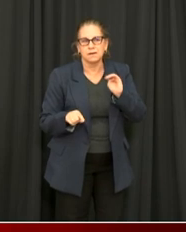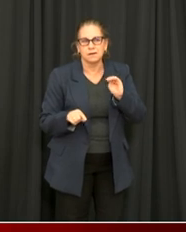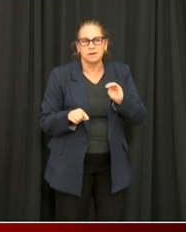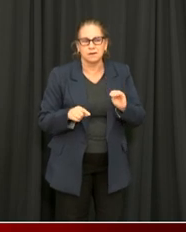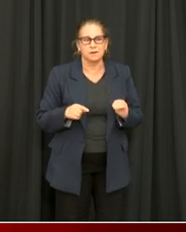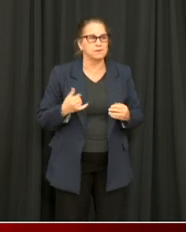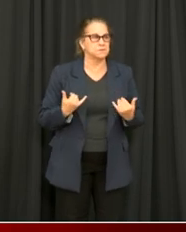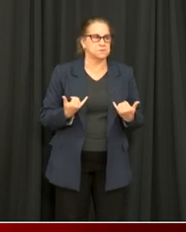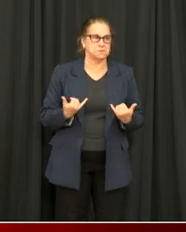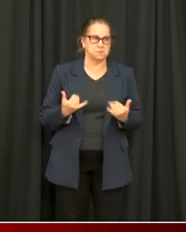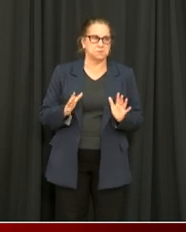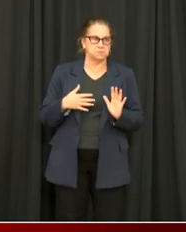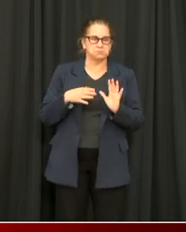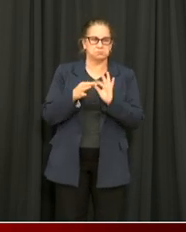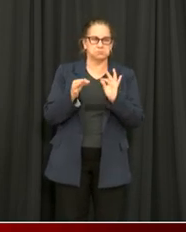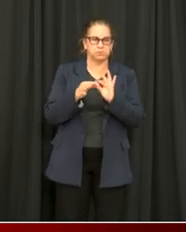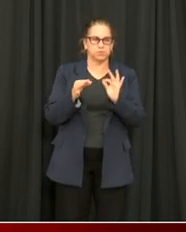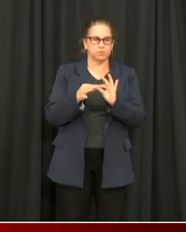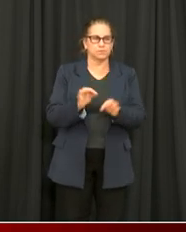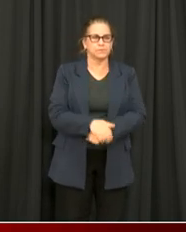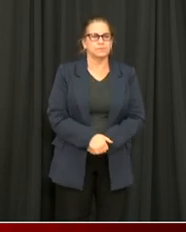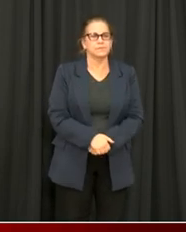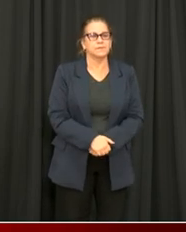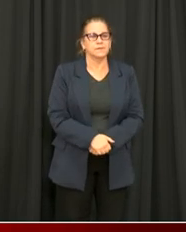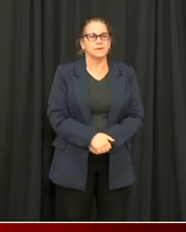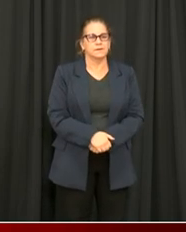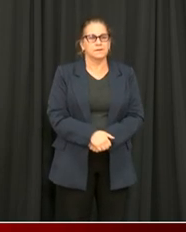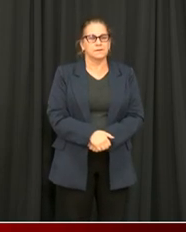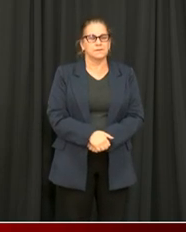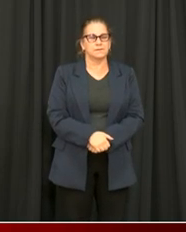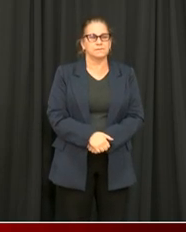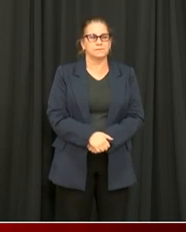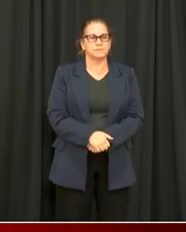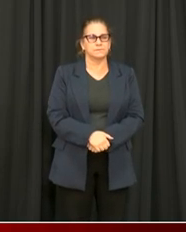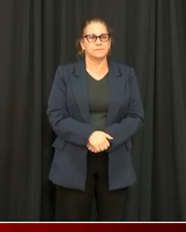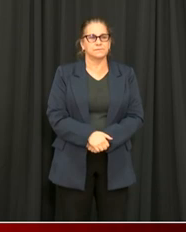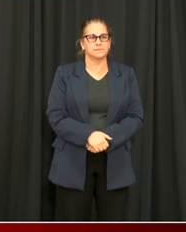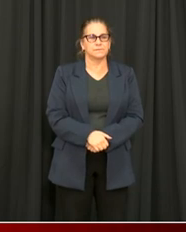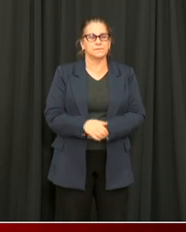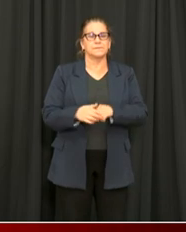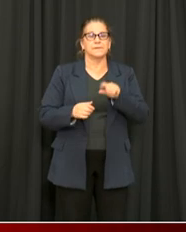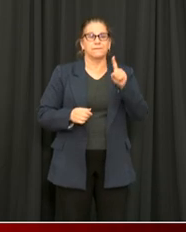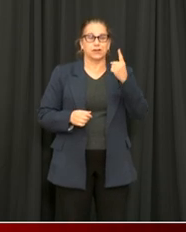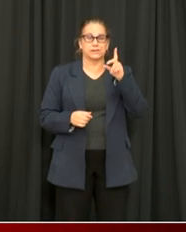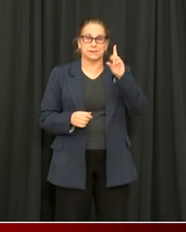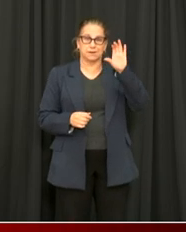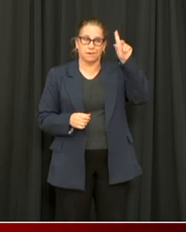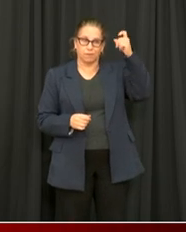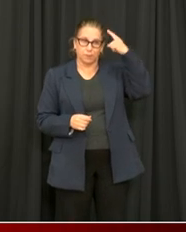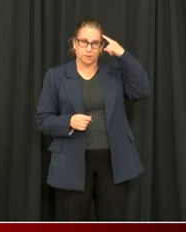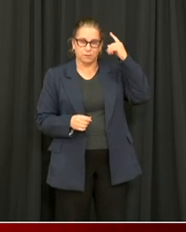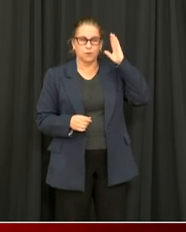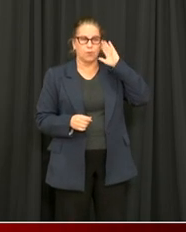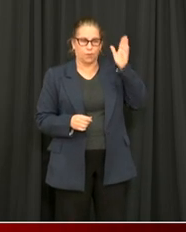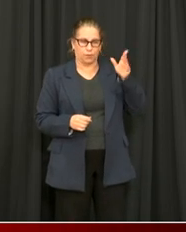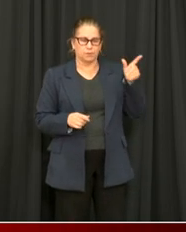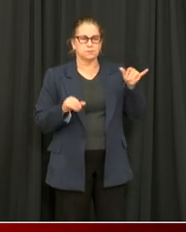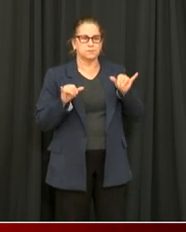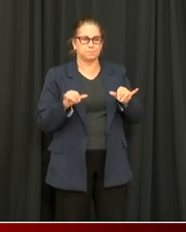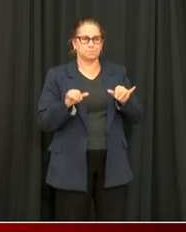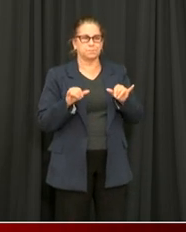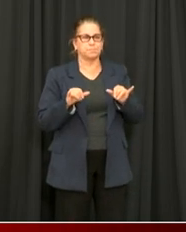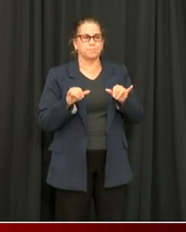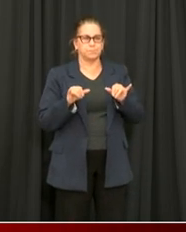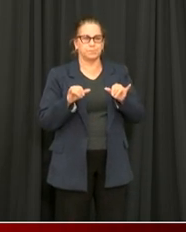First, district government will continue to operate in a modified telework